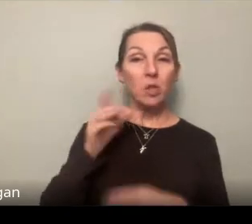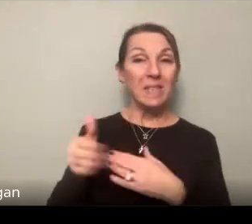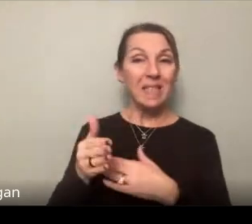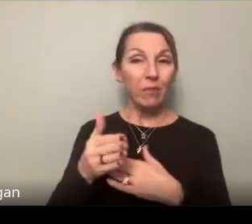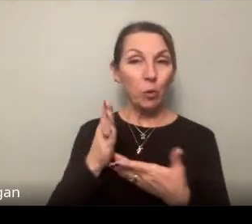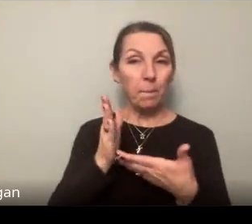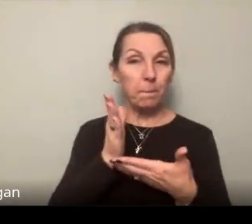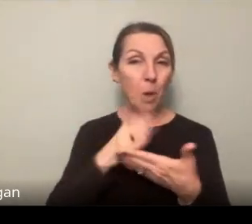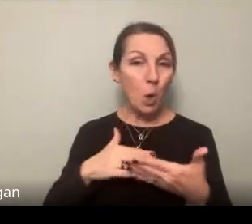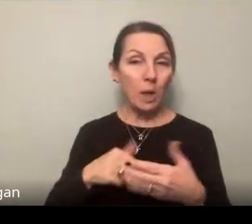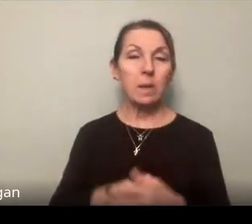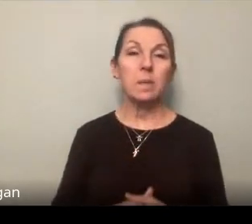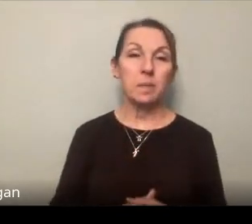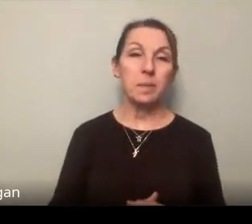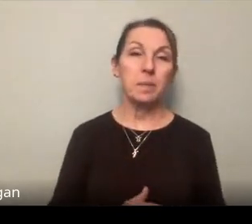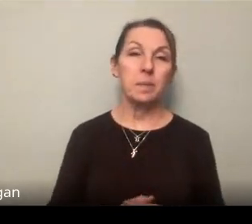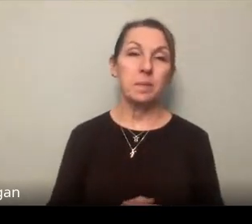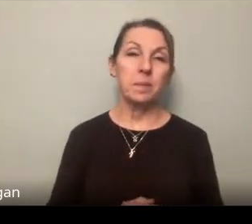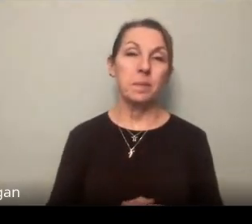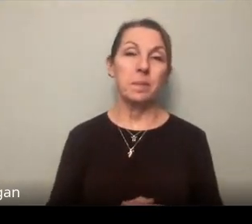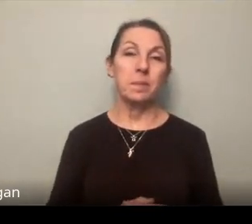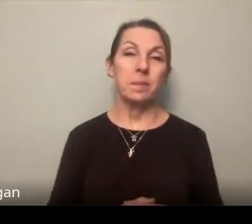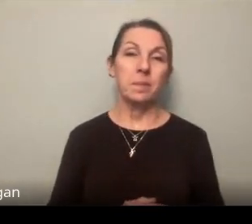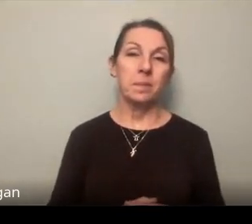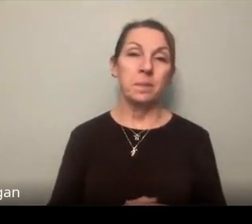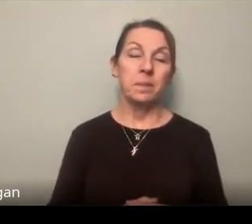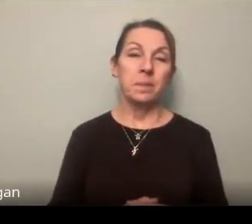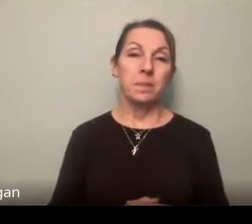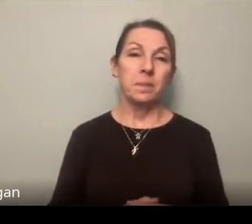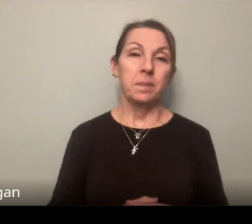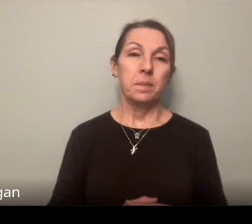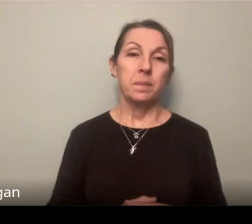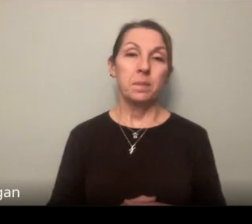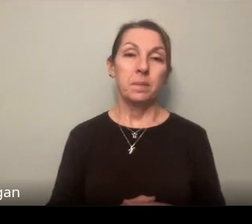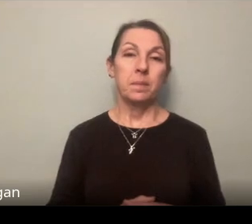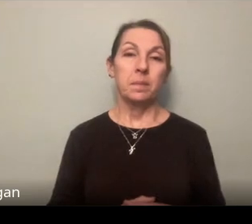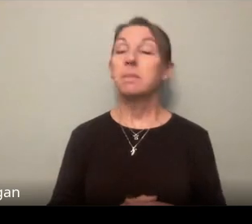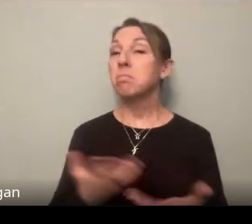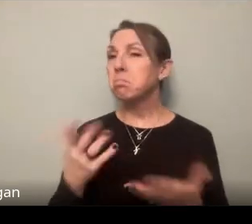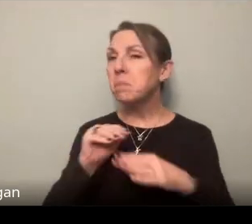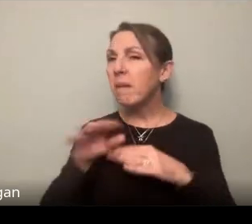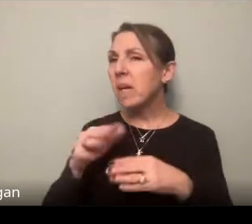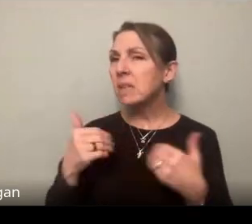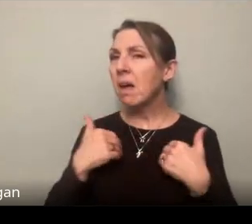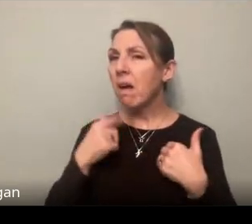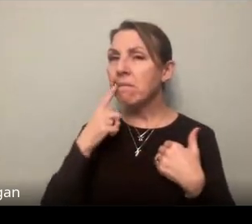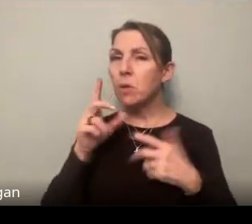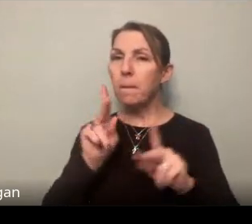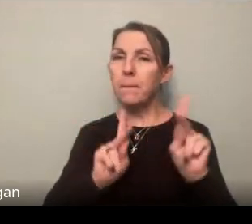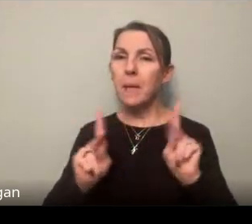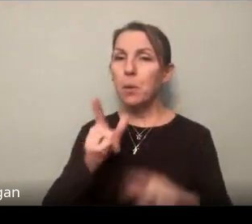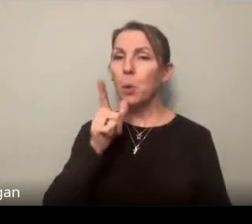just a little bit. What advice would you have for folks